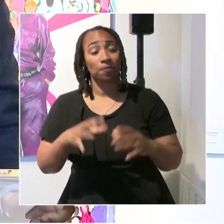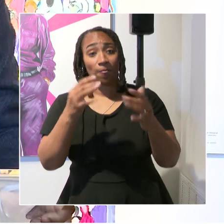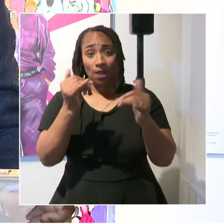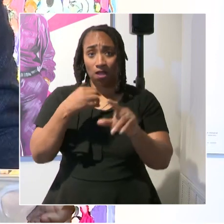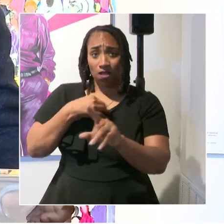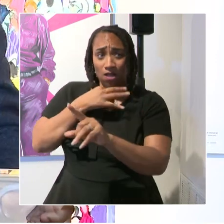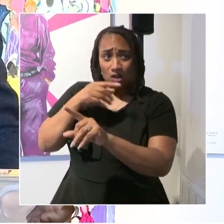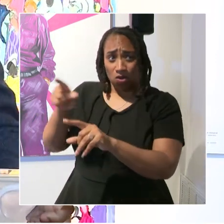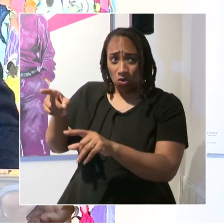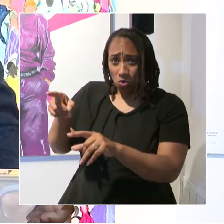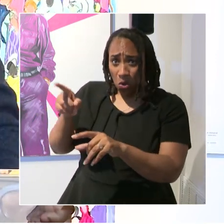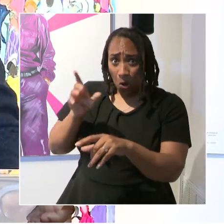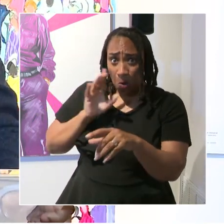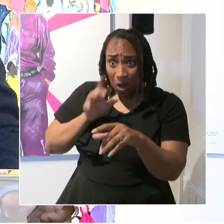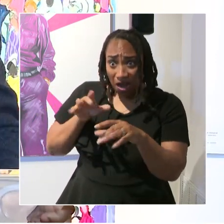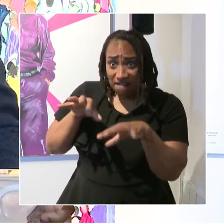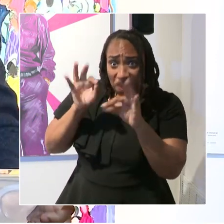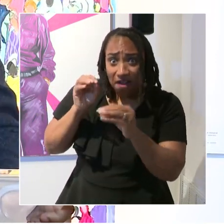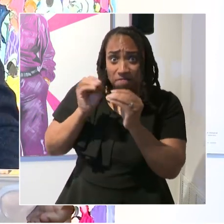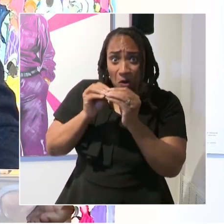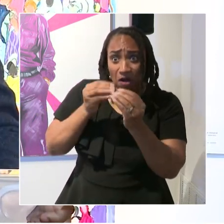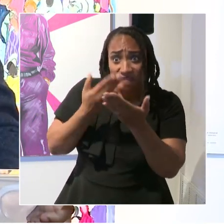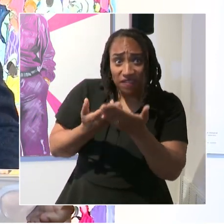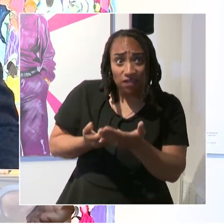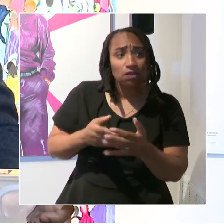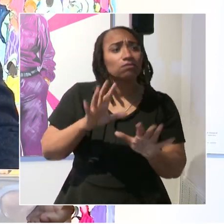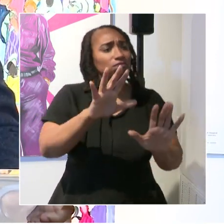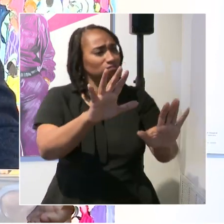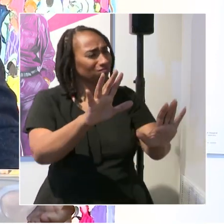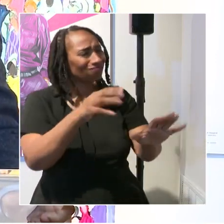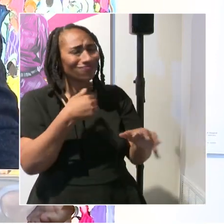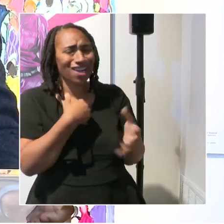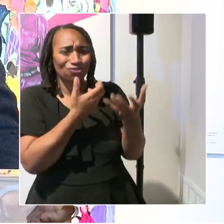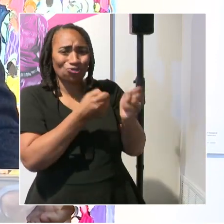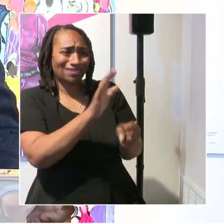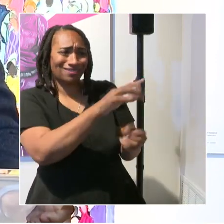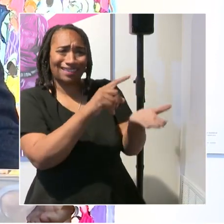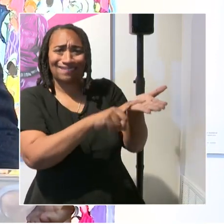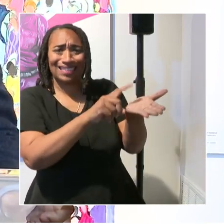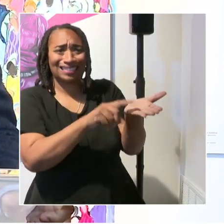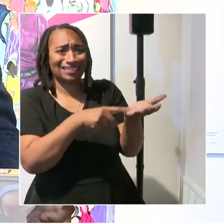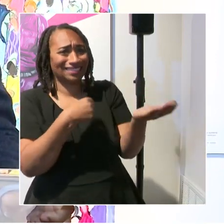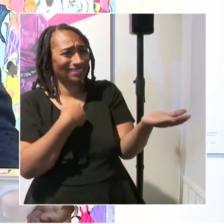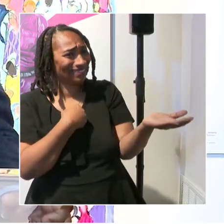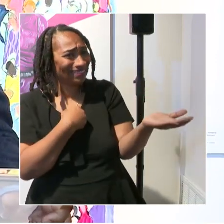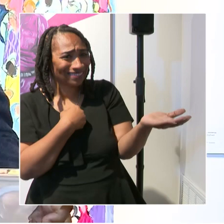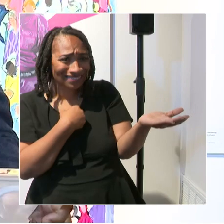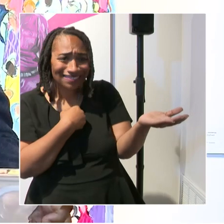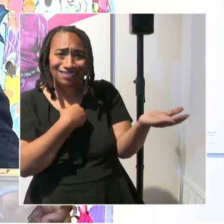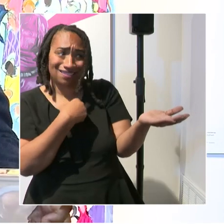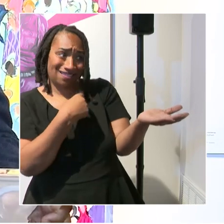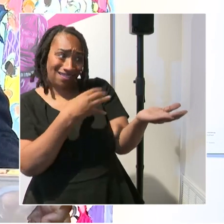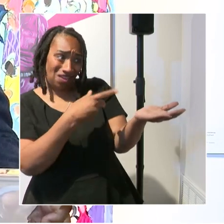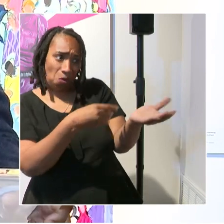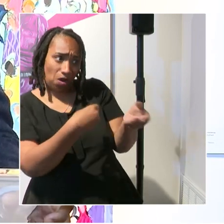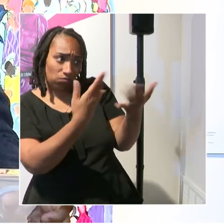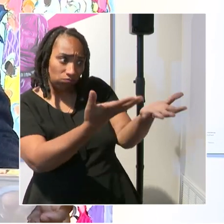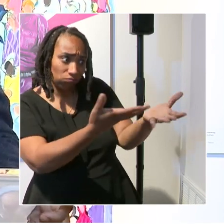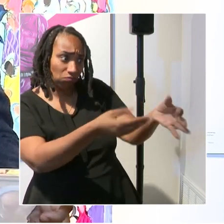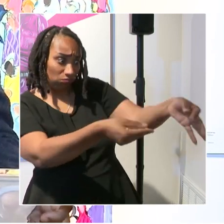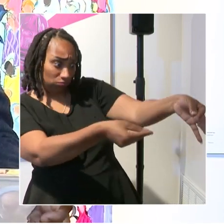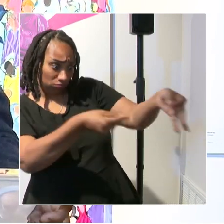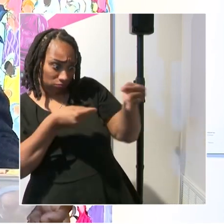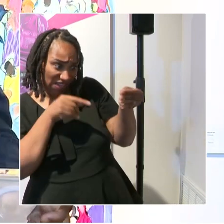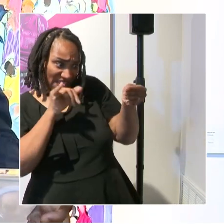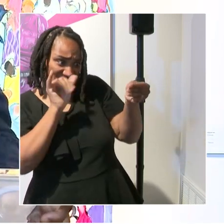I'm confident in the investigation and the report that was produced. I think I'll answer it that